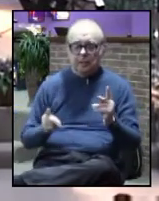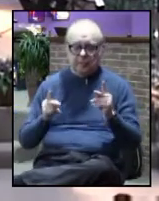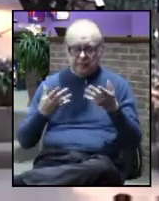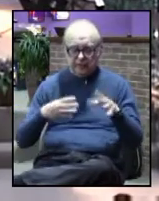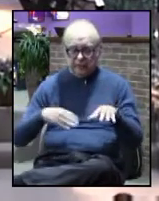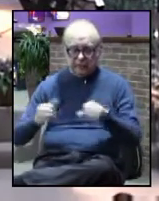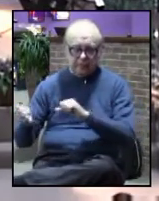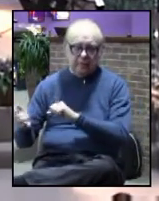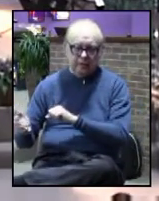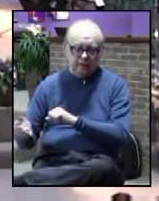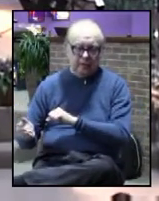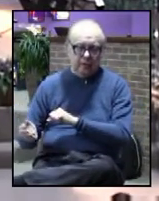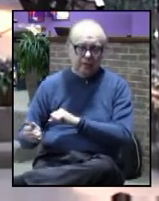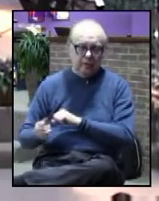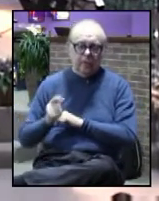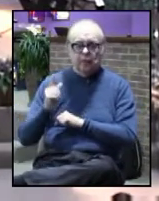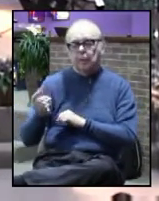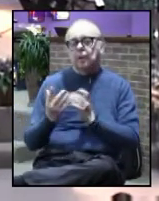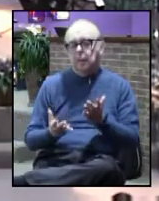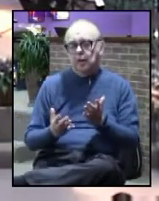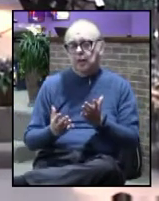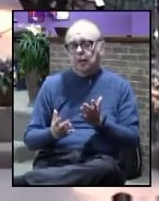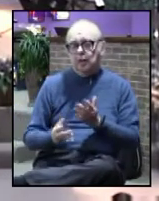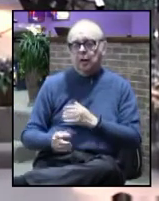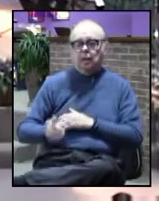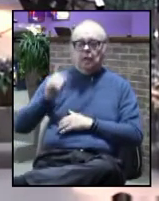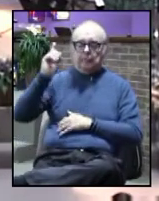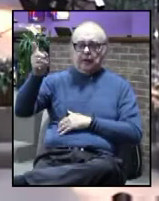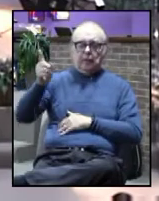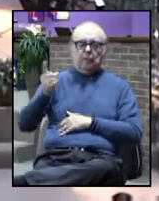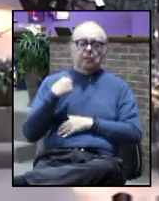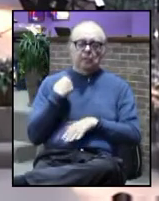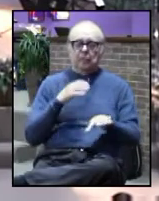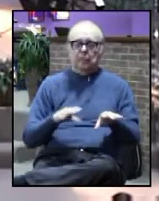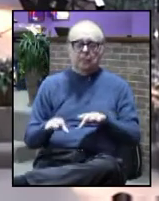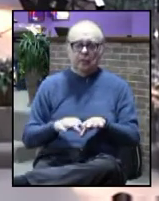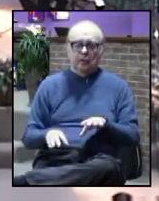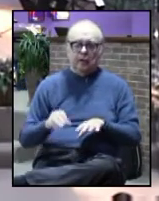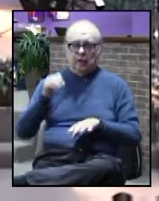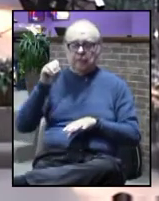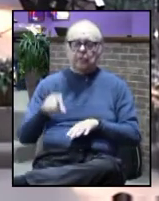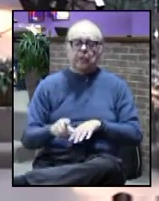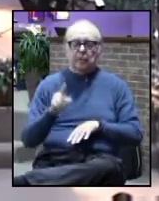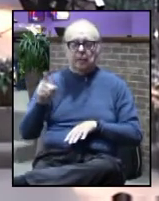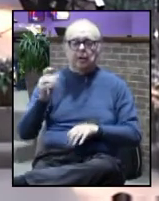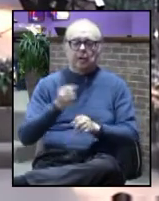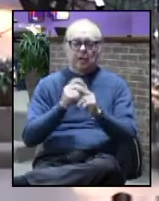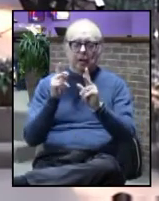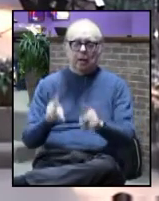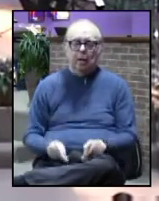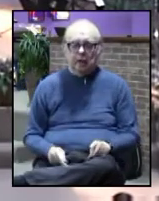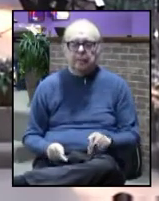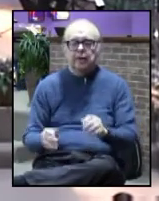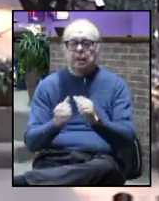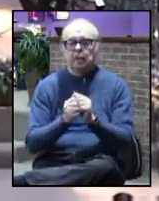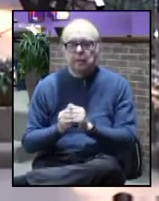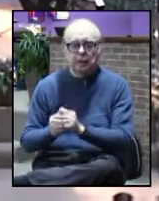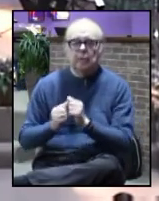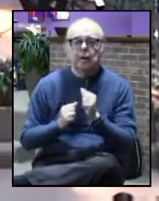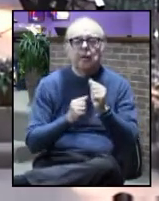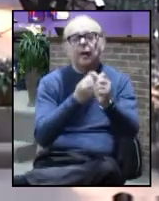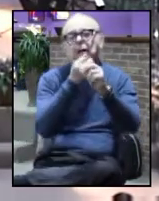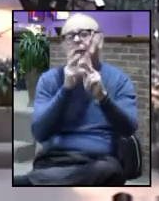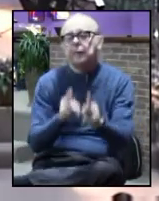already gone. They're going to be waiting for you up there. And what we're going to do is we're just going to drop you off, and everybody's going to be right there together, and you just